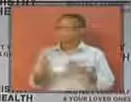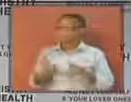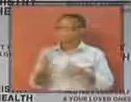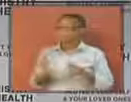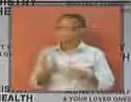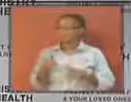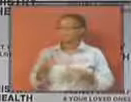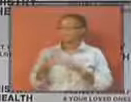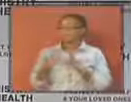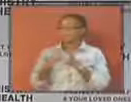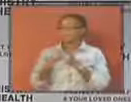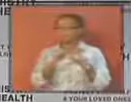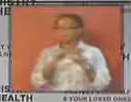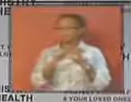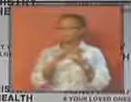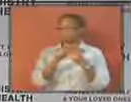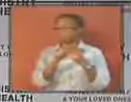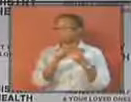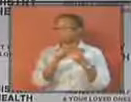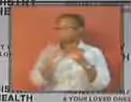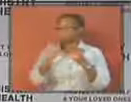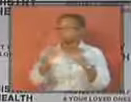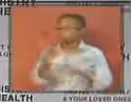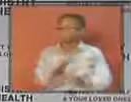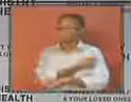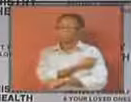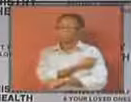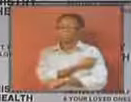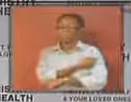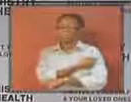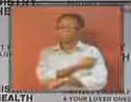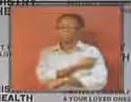so much. We go now to Radio Tamarind, please.